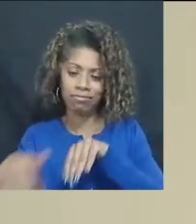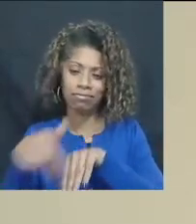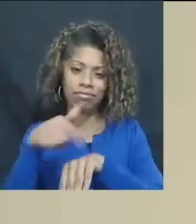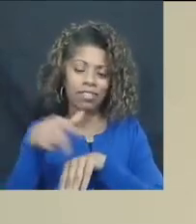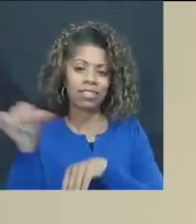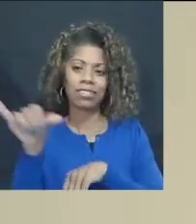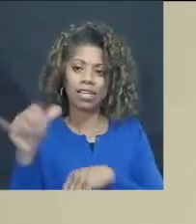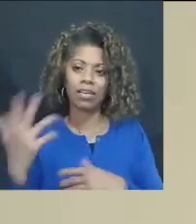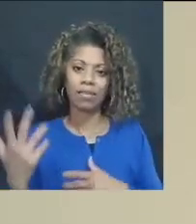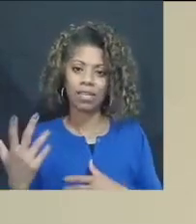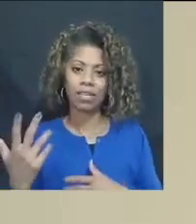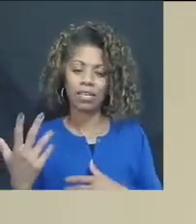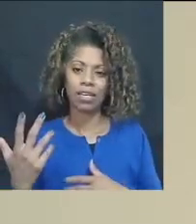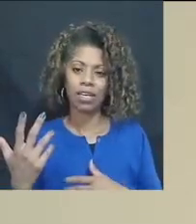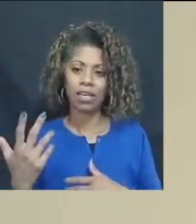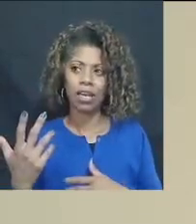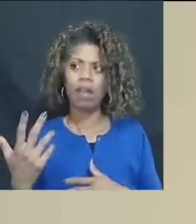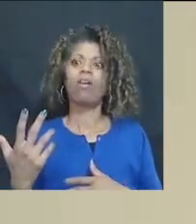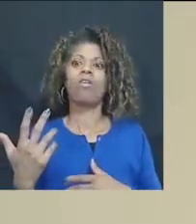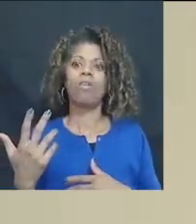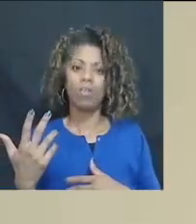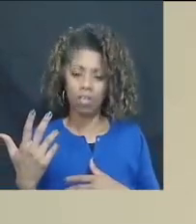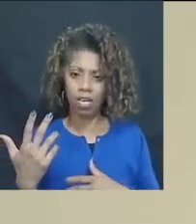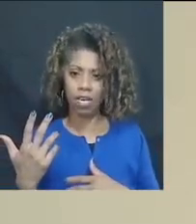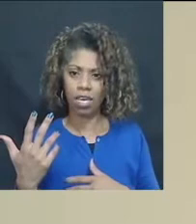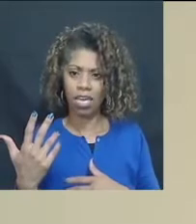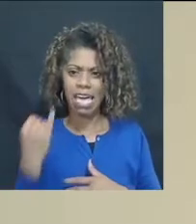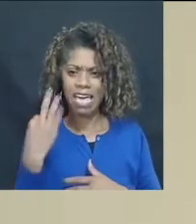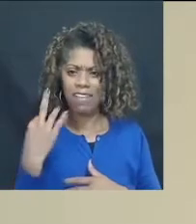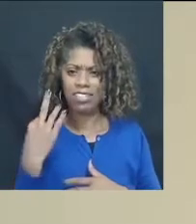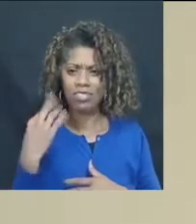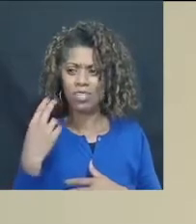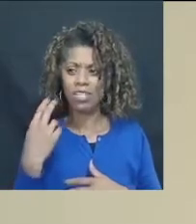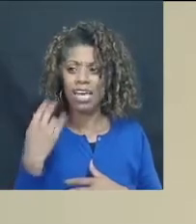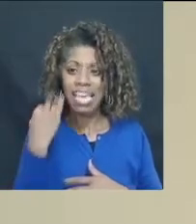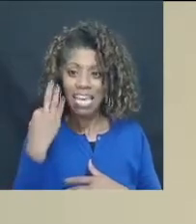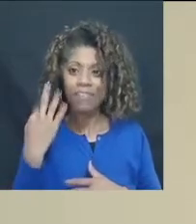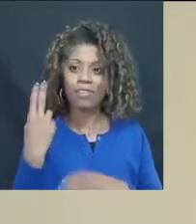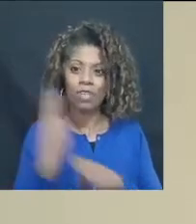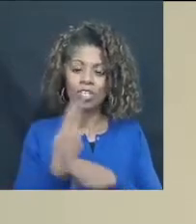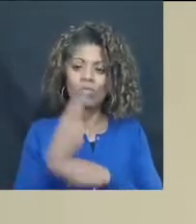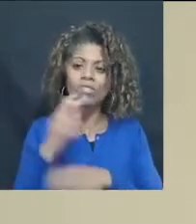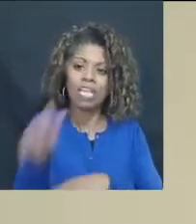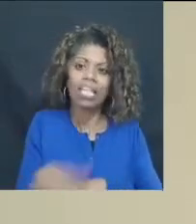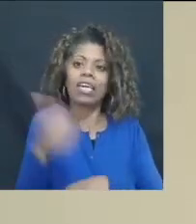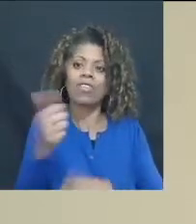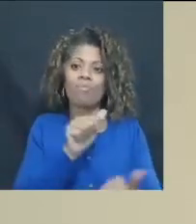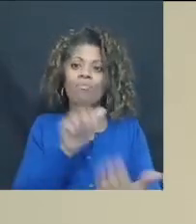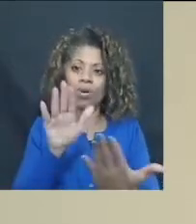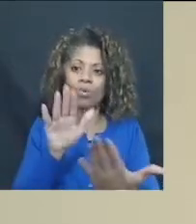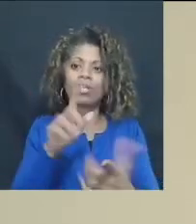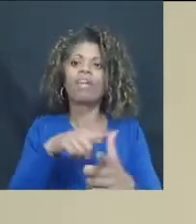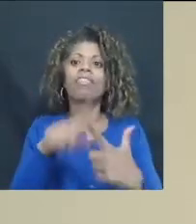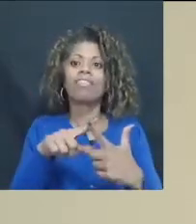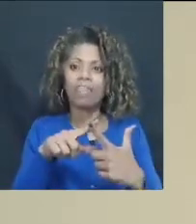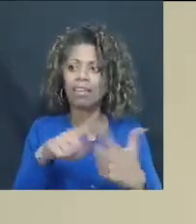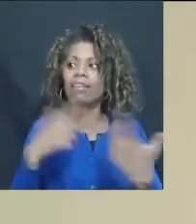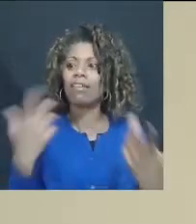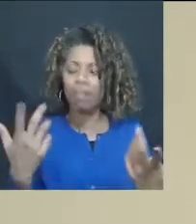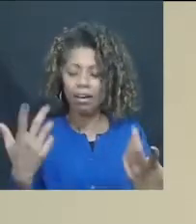you realize all these opportunities that you may not have seen before. So my charge to us as communications